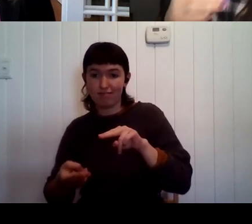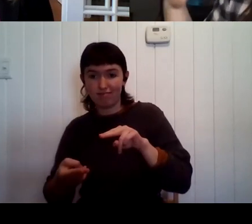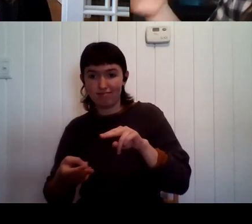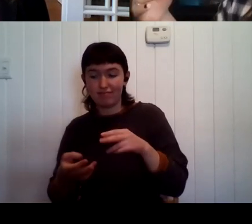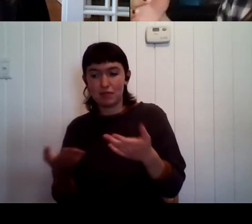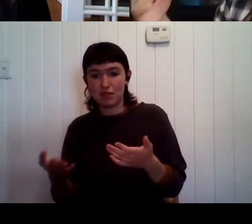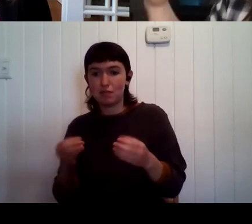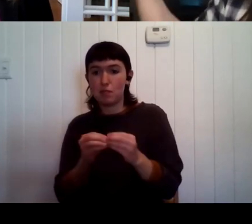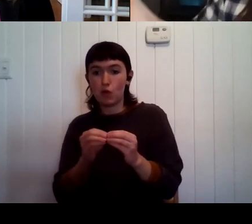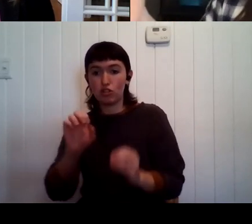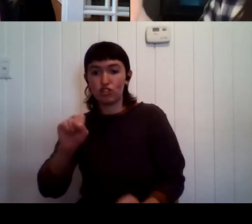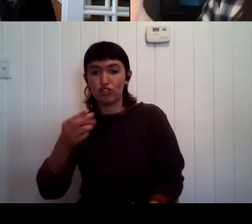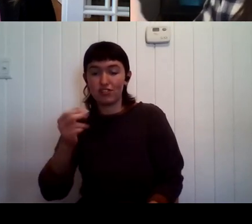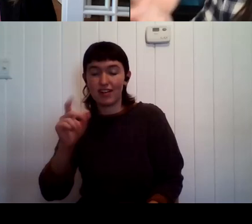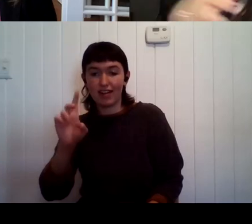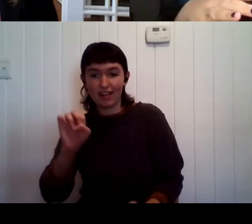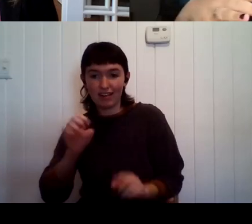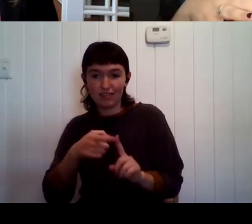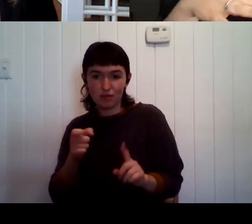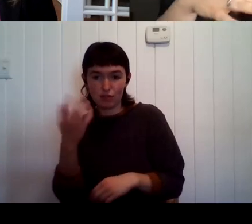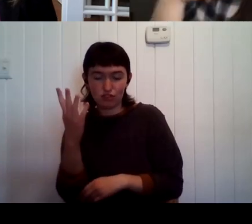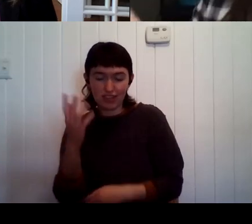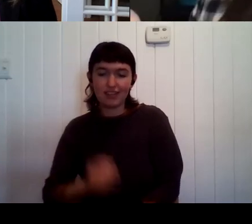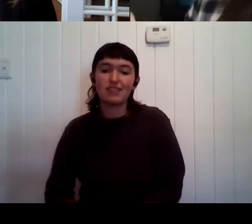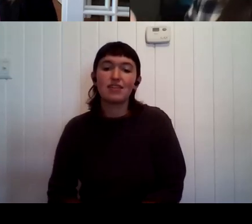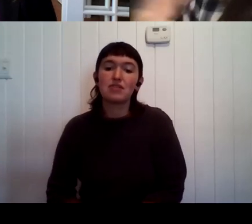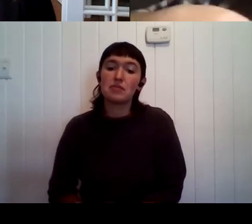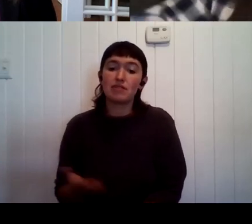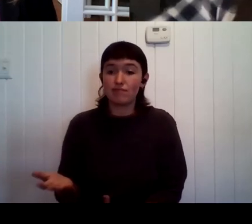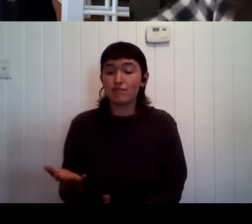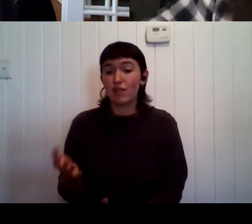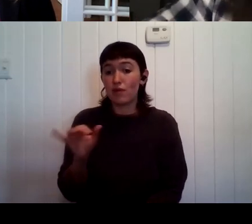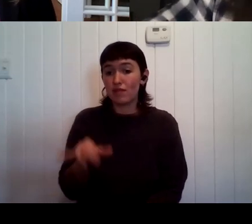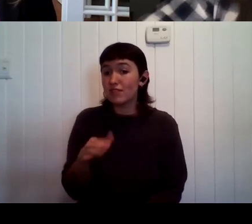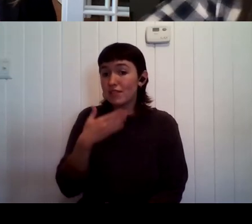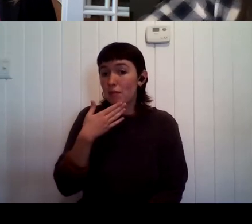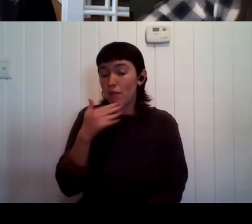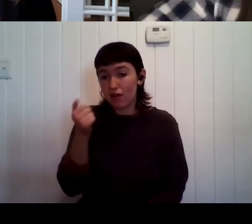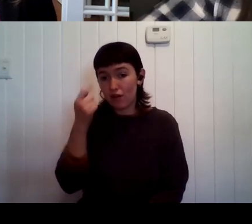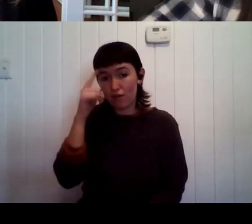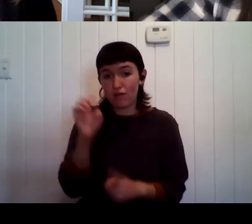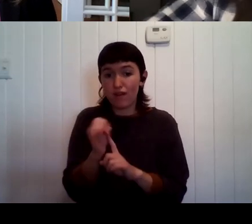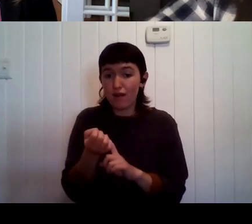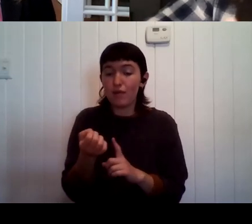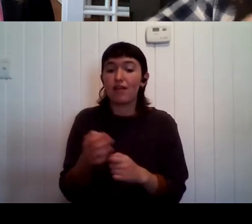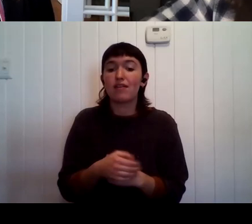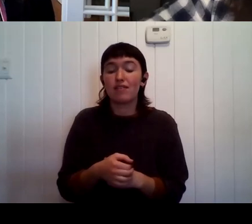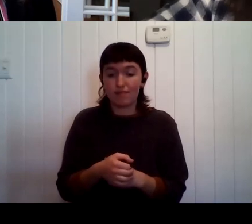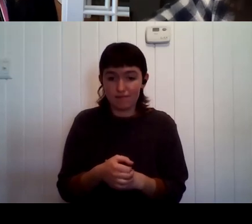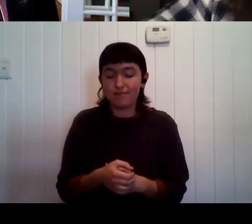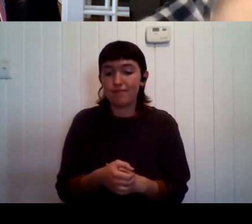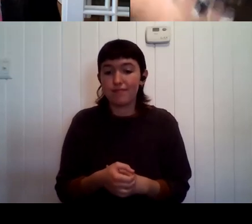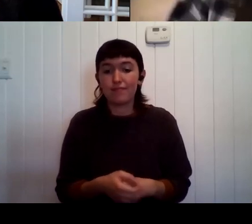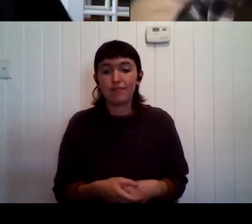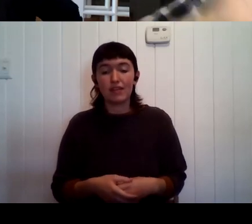Any less energy I'm using on air conditioning is better. So that's one tree in the right place.